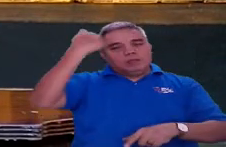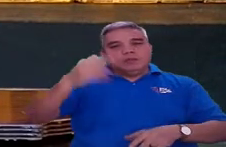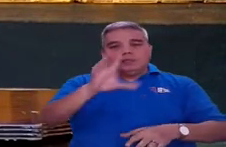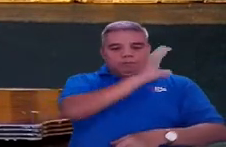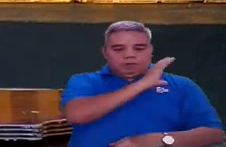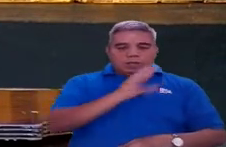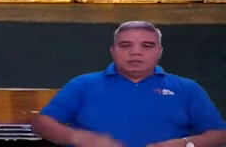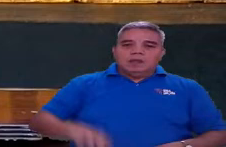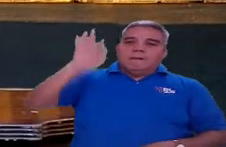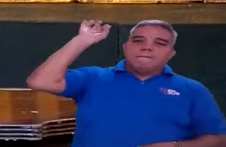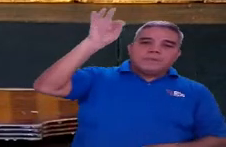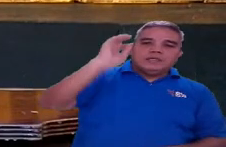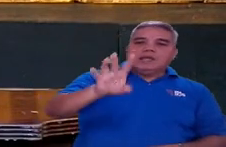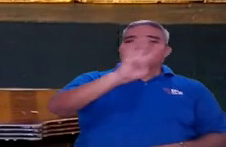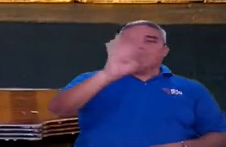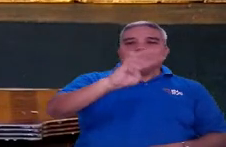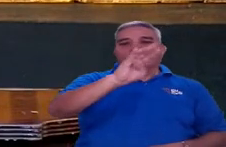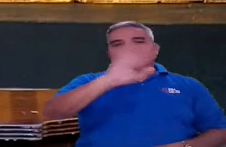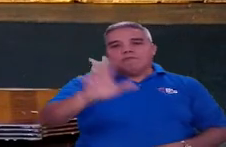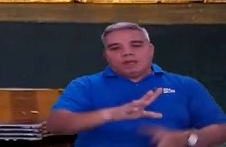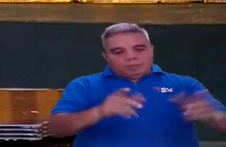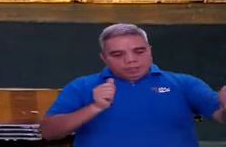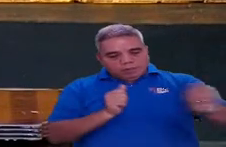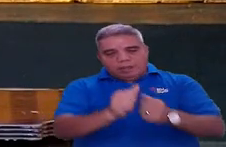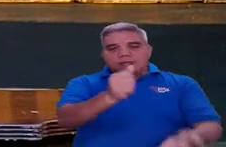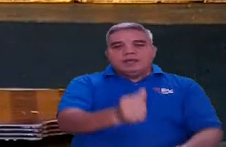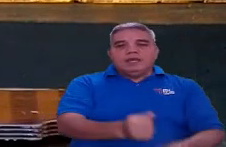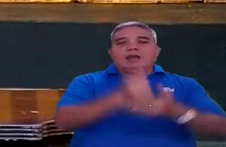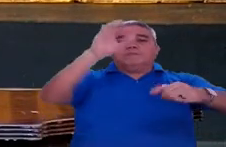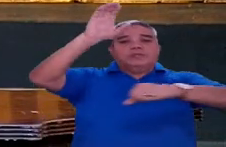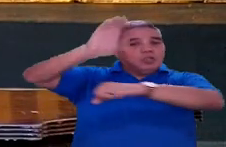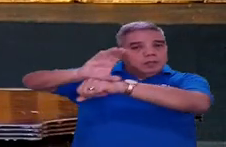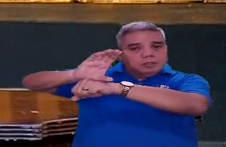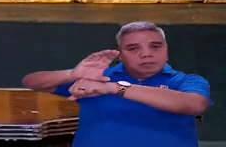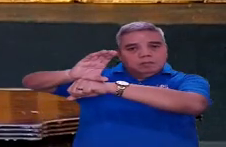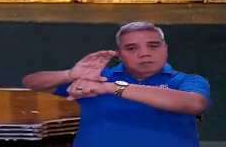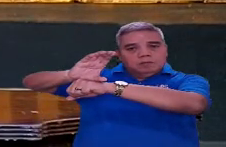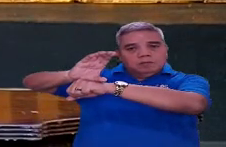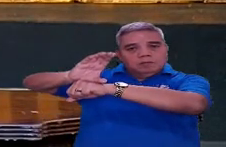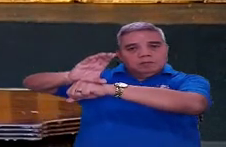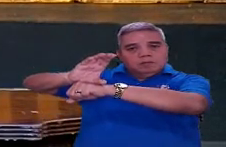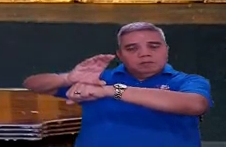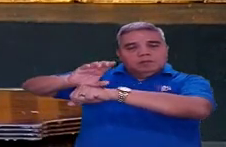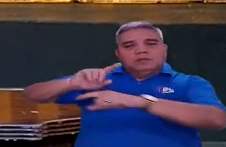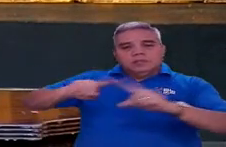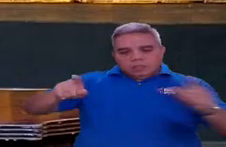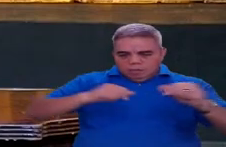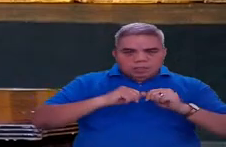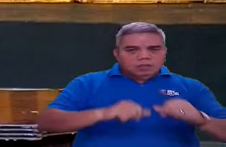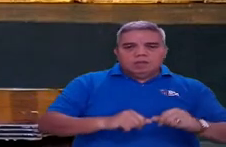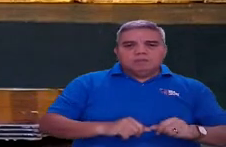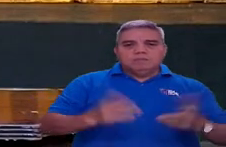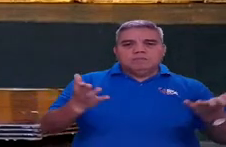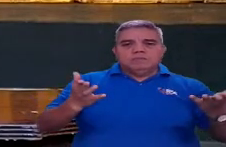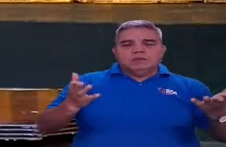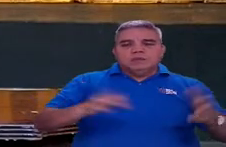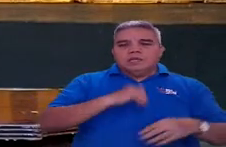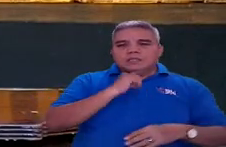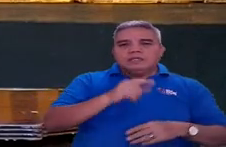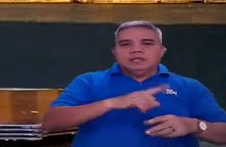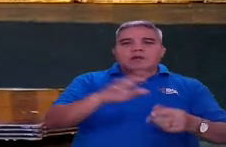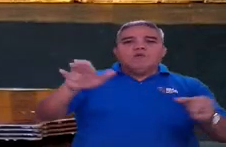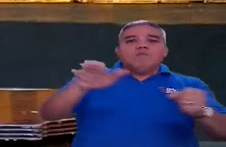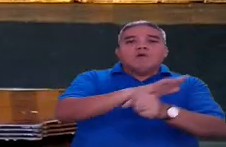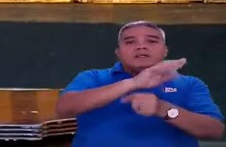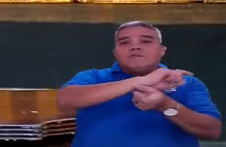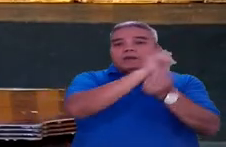Christ. Preaching fortifies the church. singing. It's not going to fortify